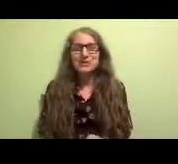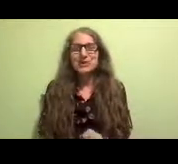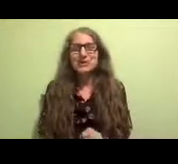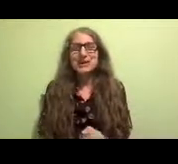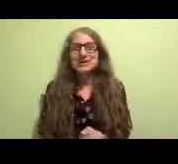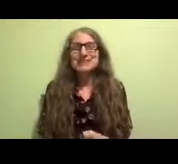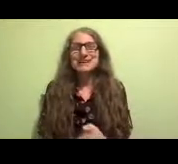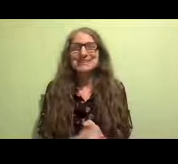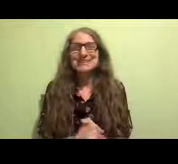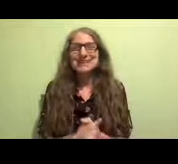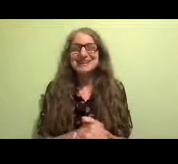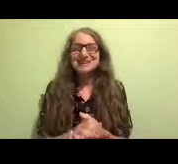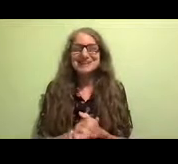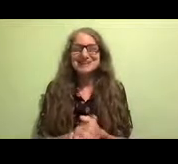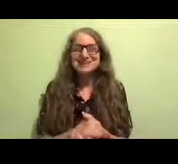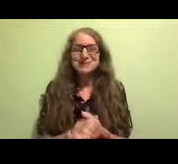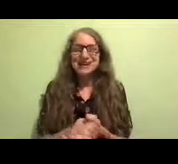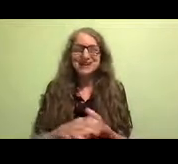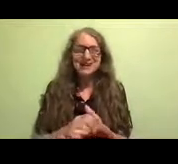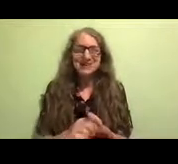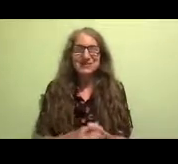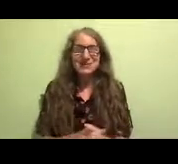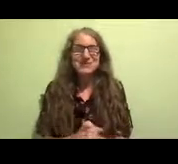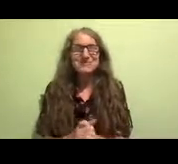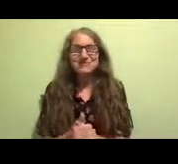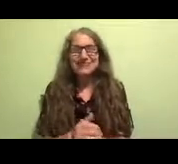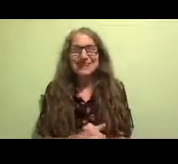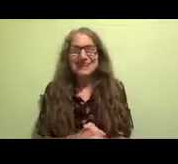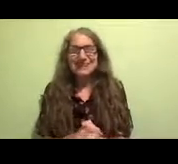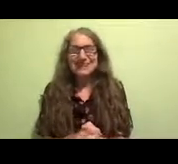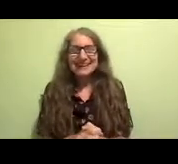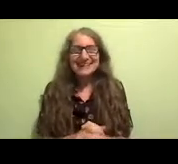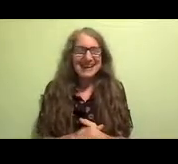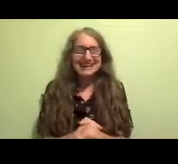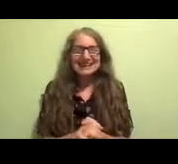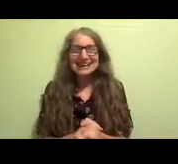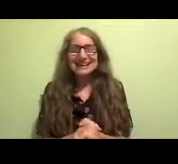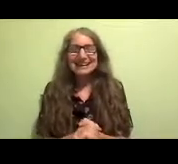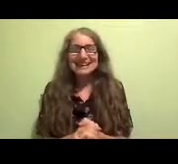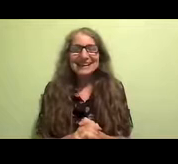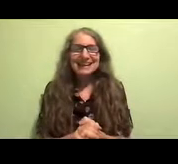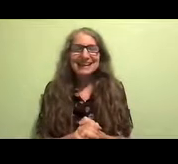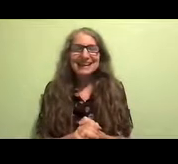produce the show, I decided to bring it out here to Vermont. Okay, next slide.